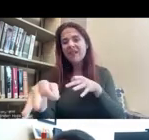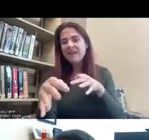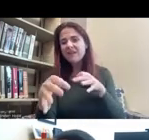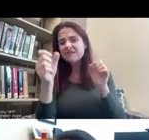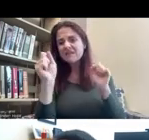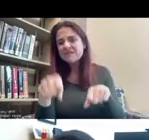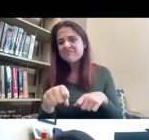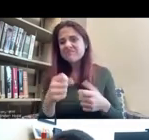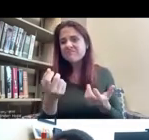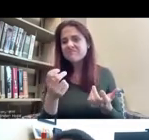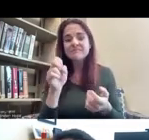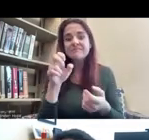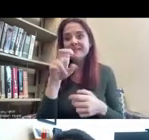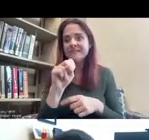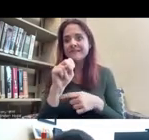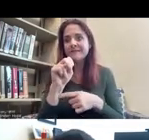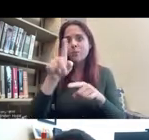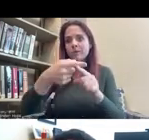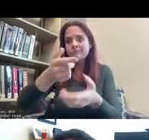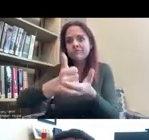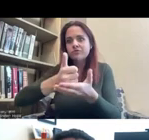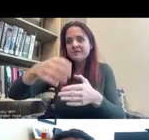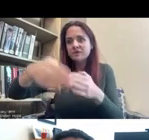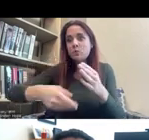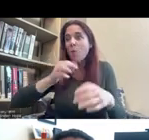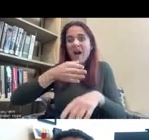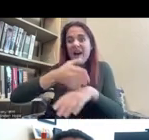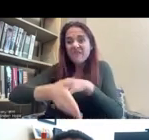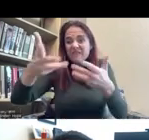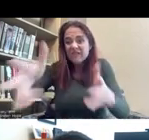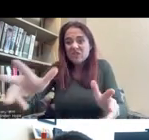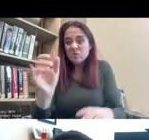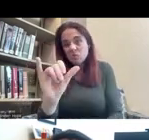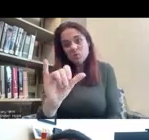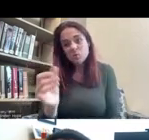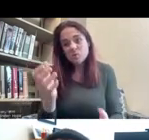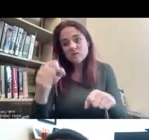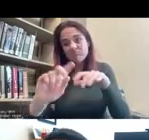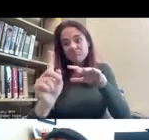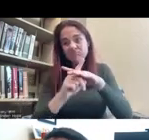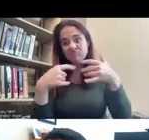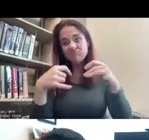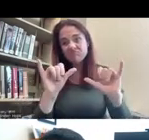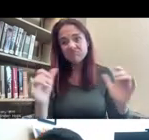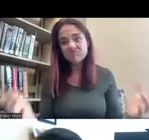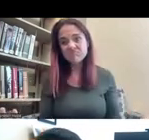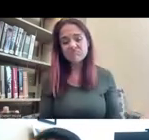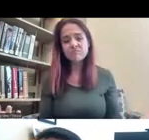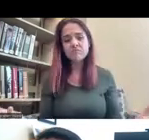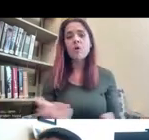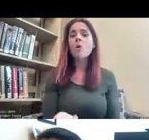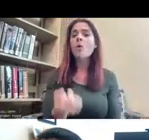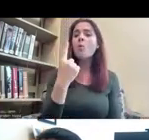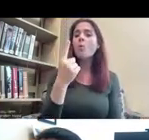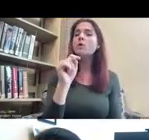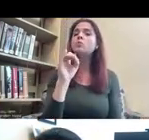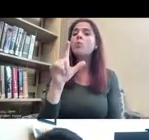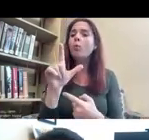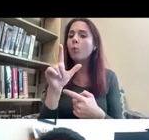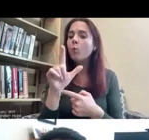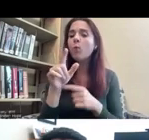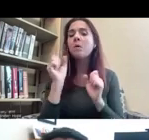more delayed, even as treatment is ending or post-treatment. And so, one tool that we can use to